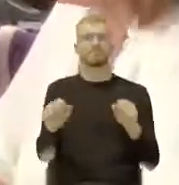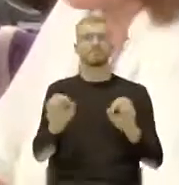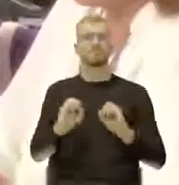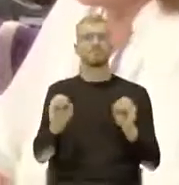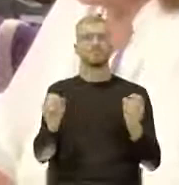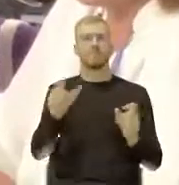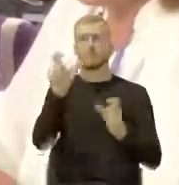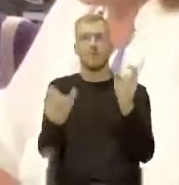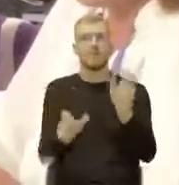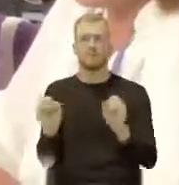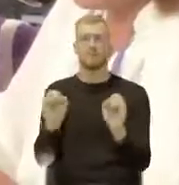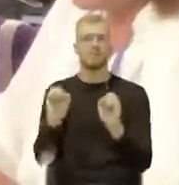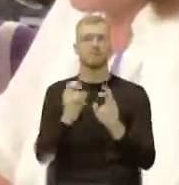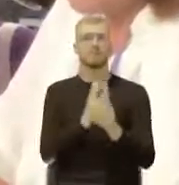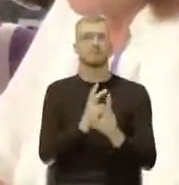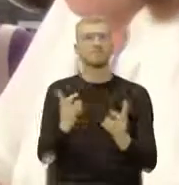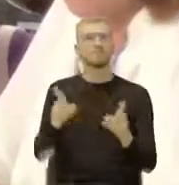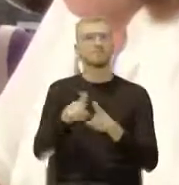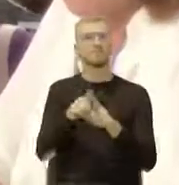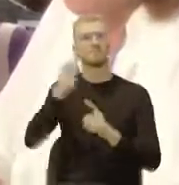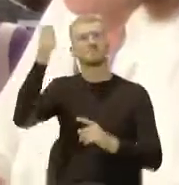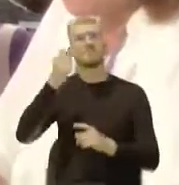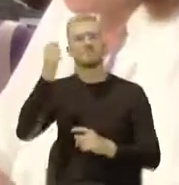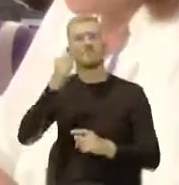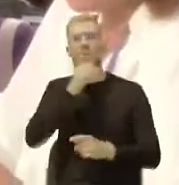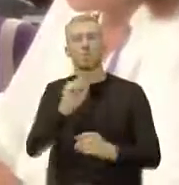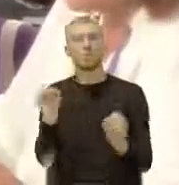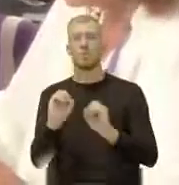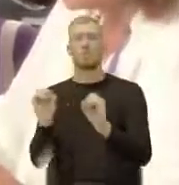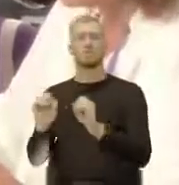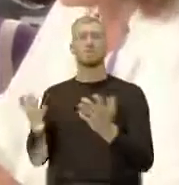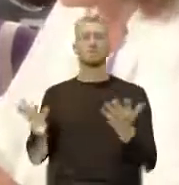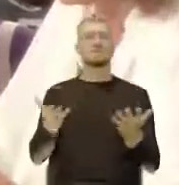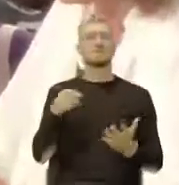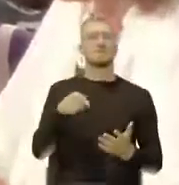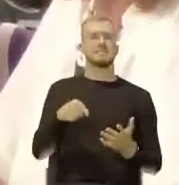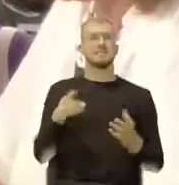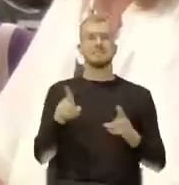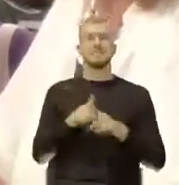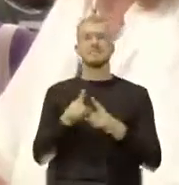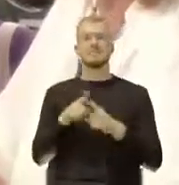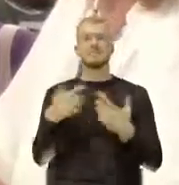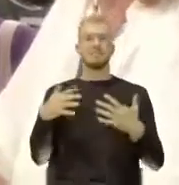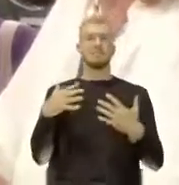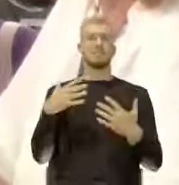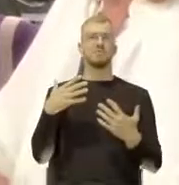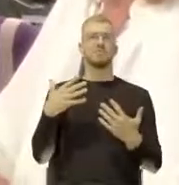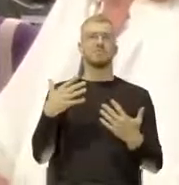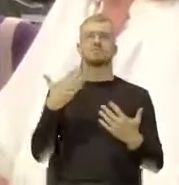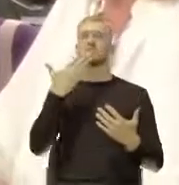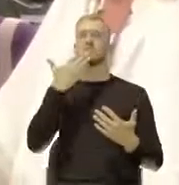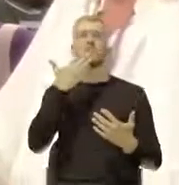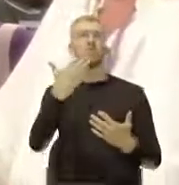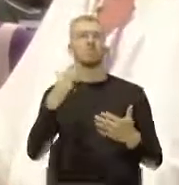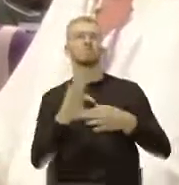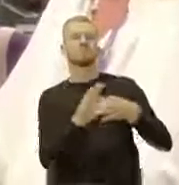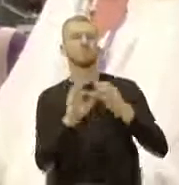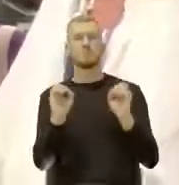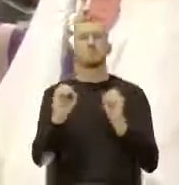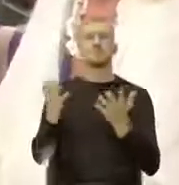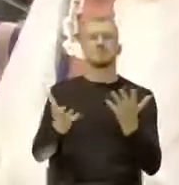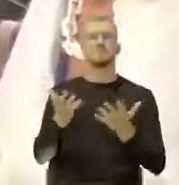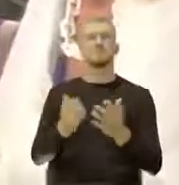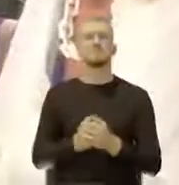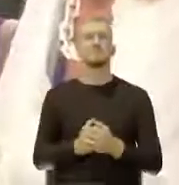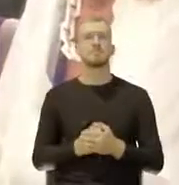ensured with jobs. But we are all at some point in our lives children and need care. We